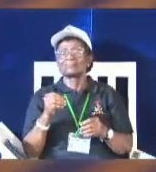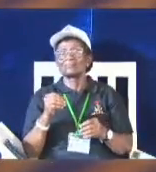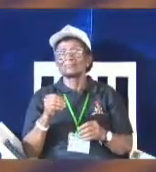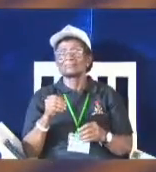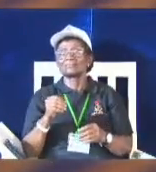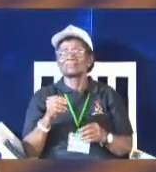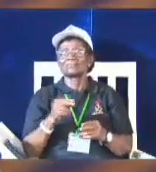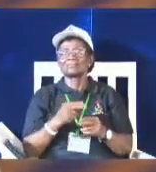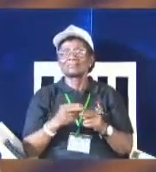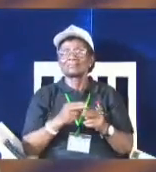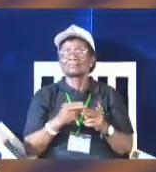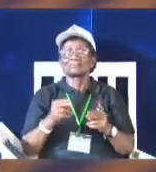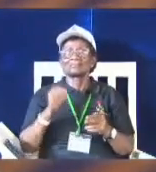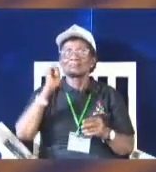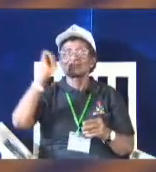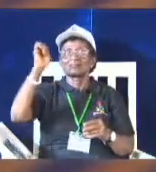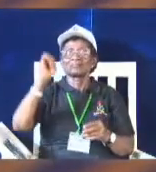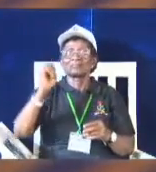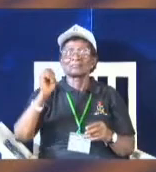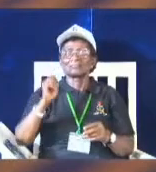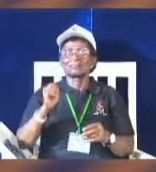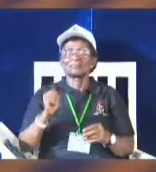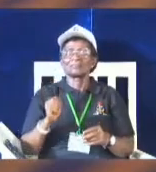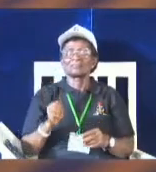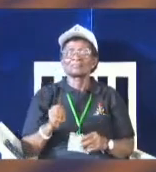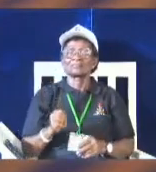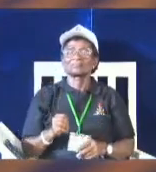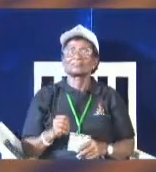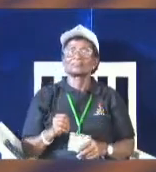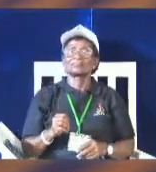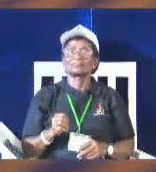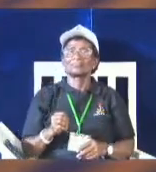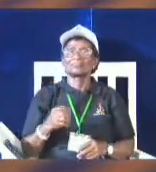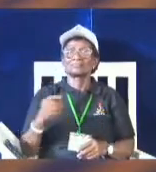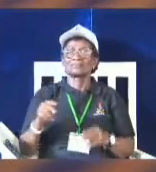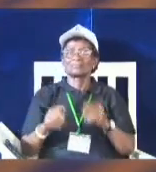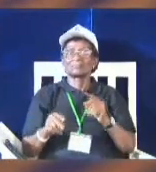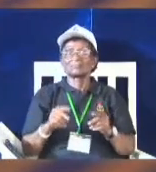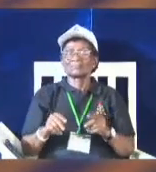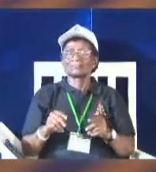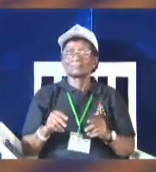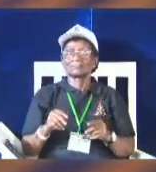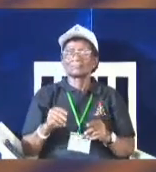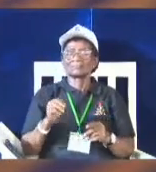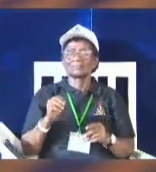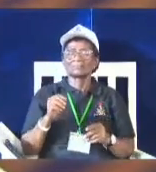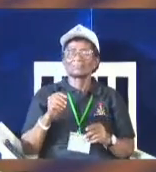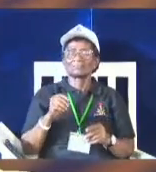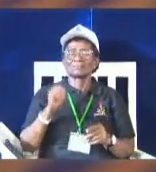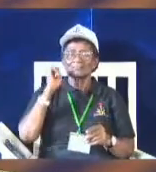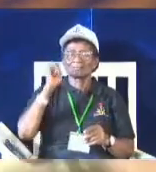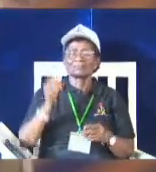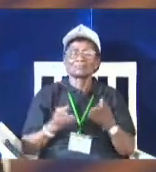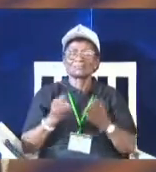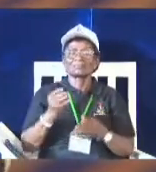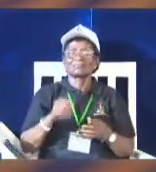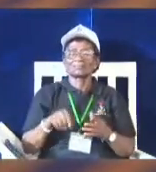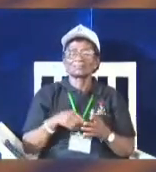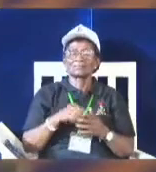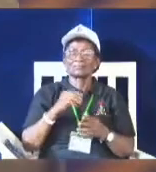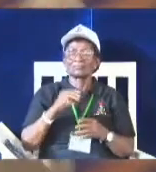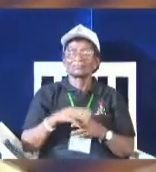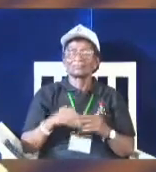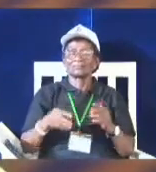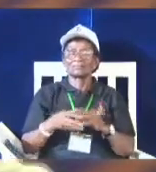So he told the people in his town. And this is a true story, you can